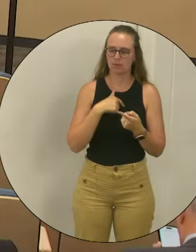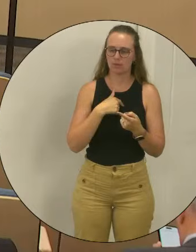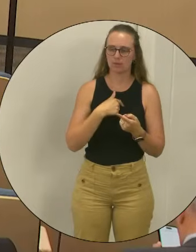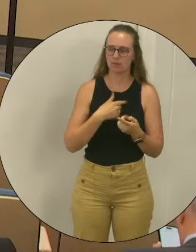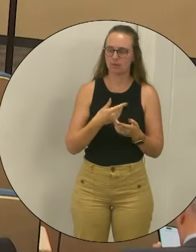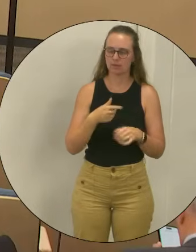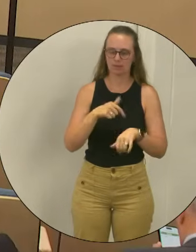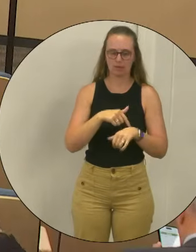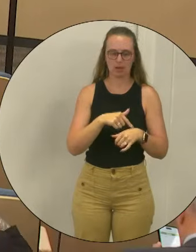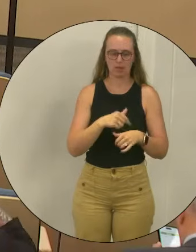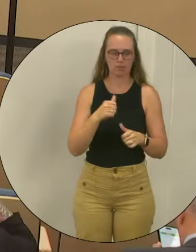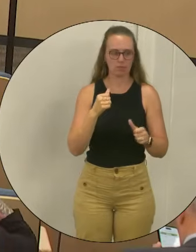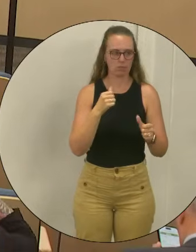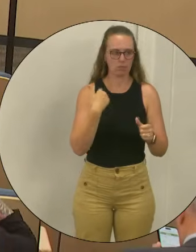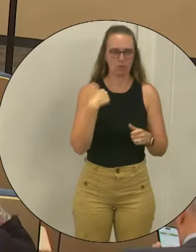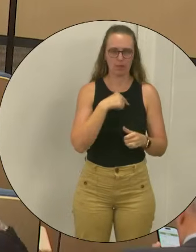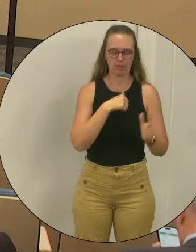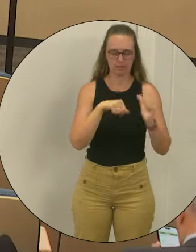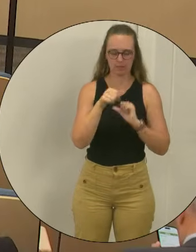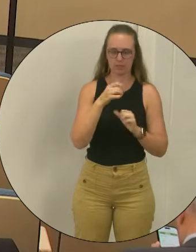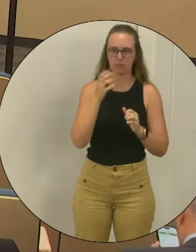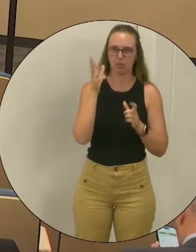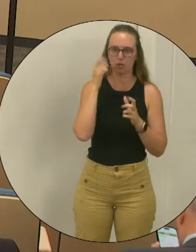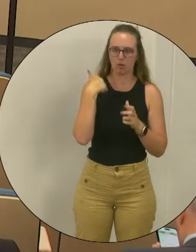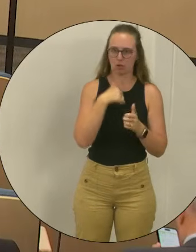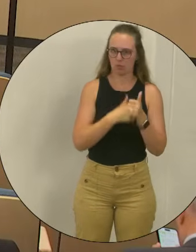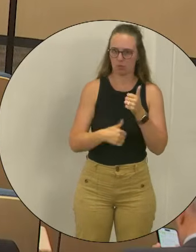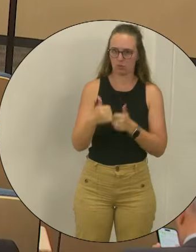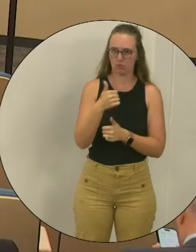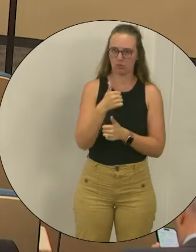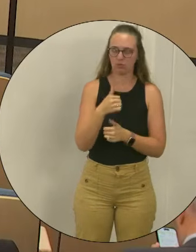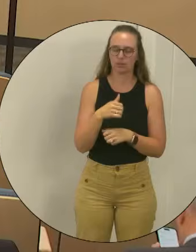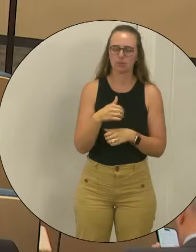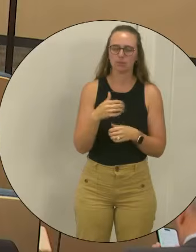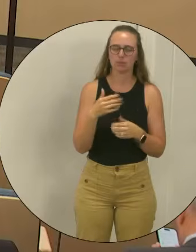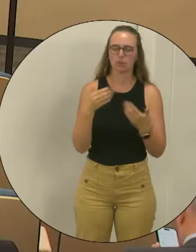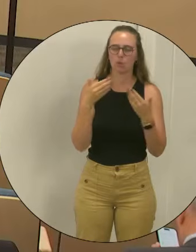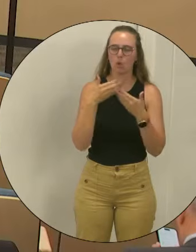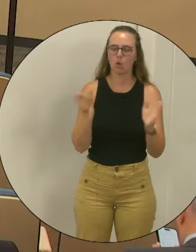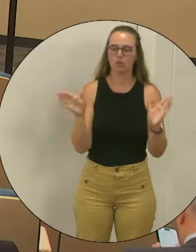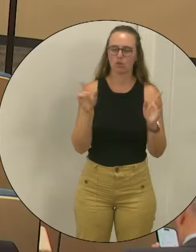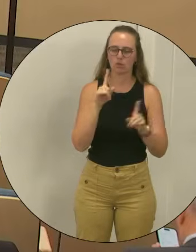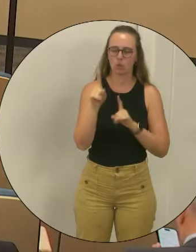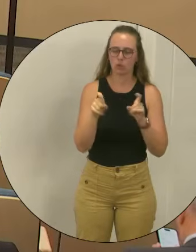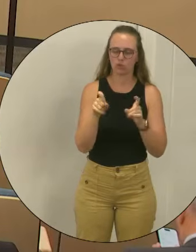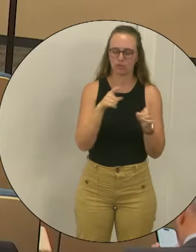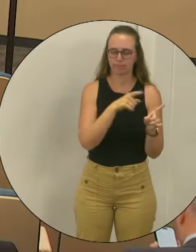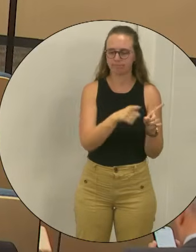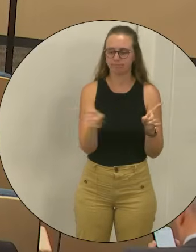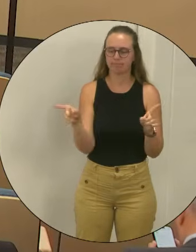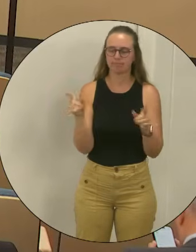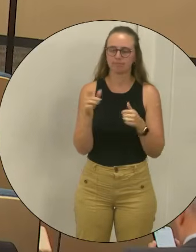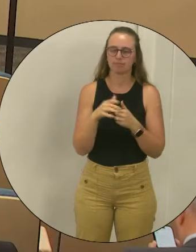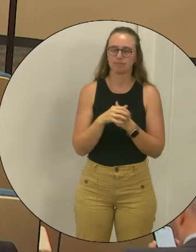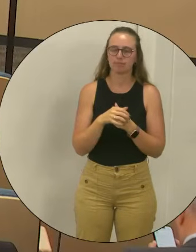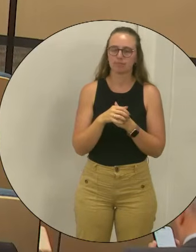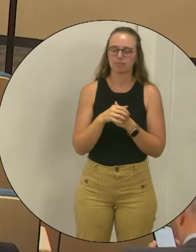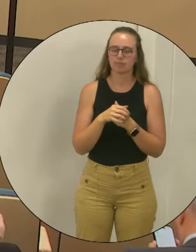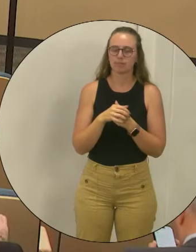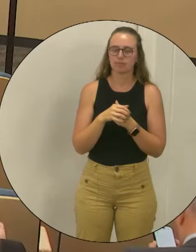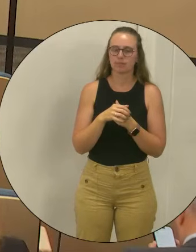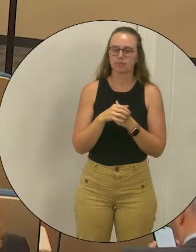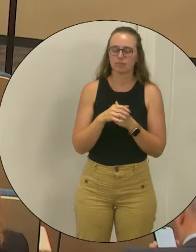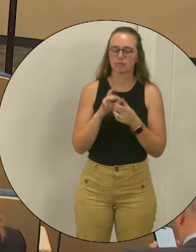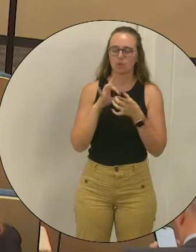time with each of us individually to hear our priorities. I wanted to ask kind of an overall kind of global question here first. And it's kind of piggybacking